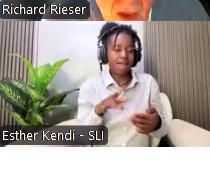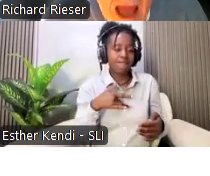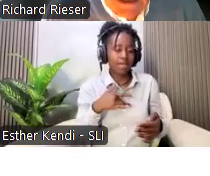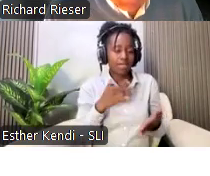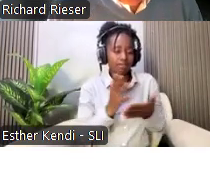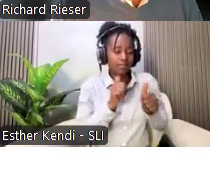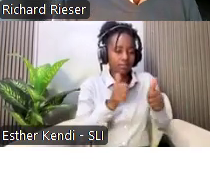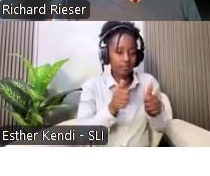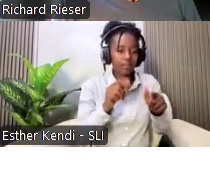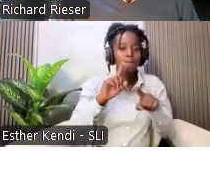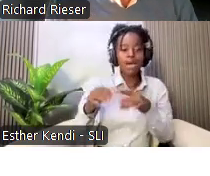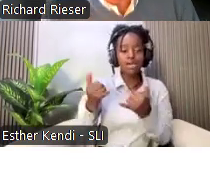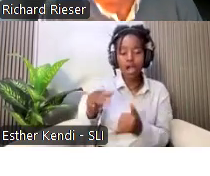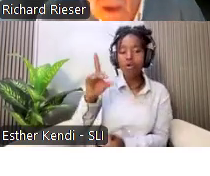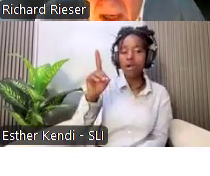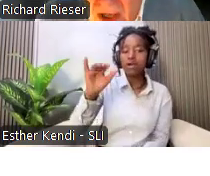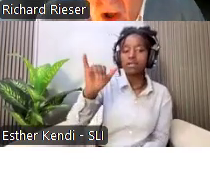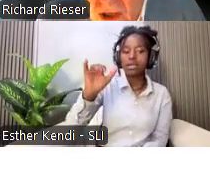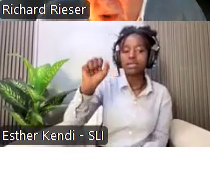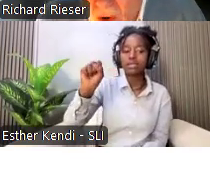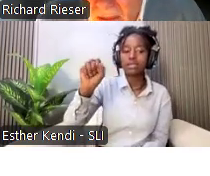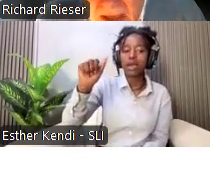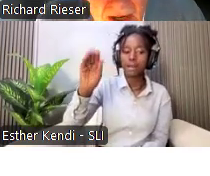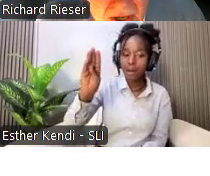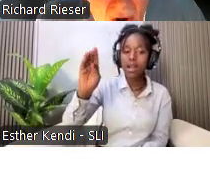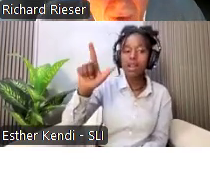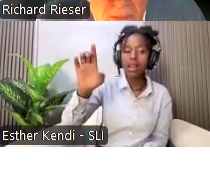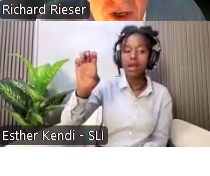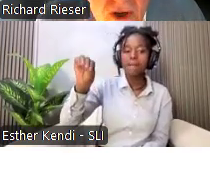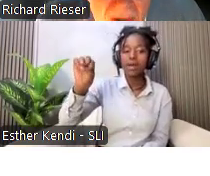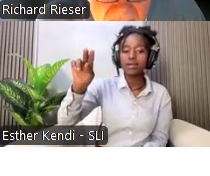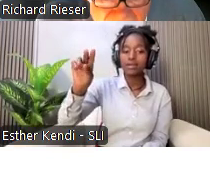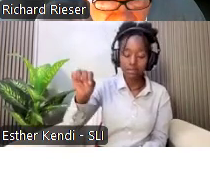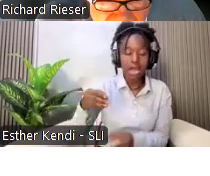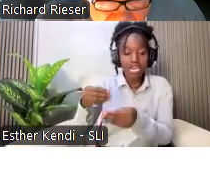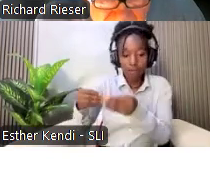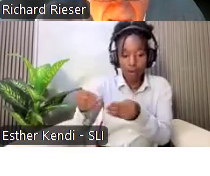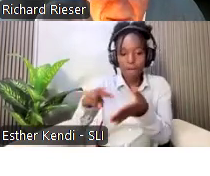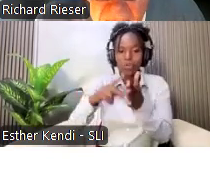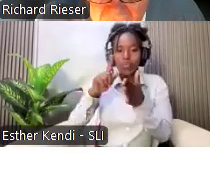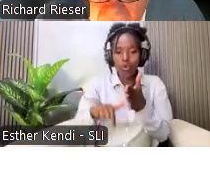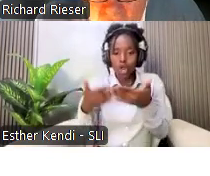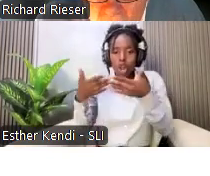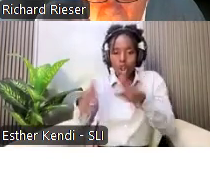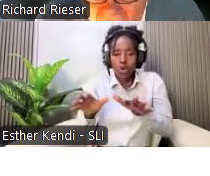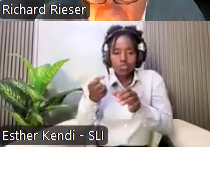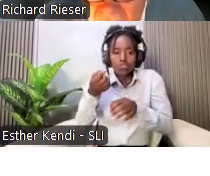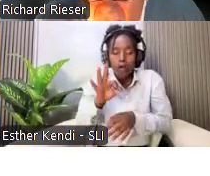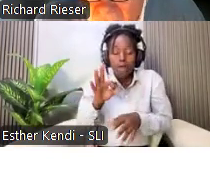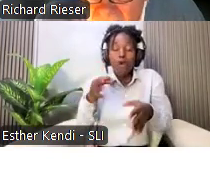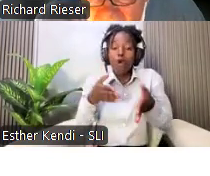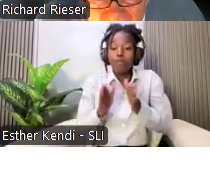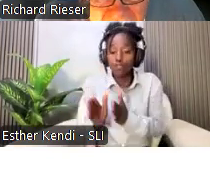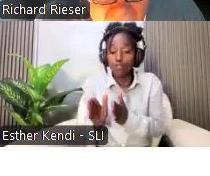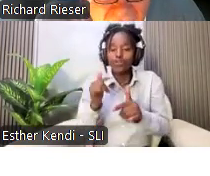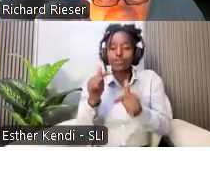Disablement, handicap at the time as it was called, is the loss or limitation of opportunity to take part in the normal life